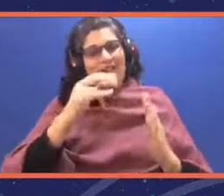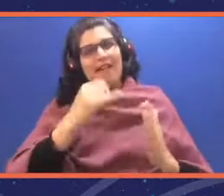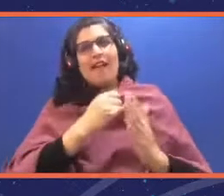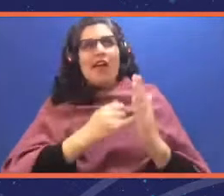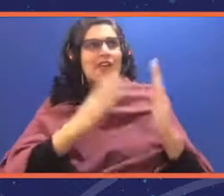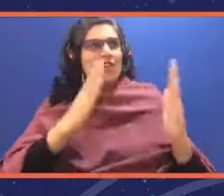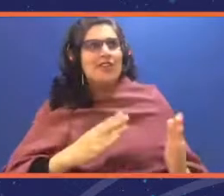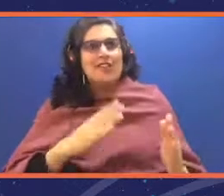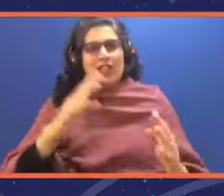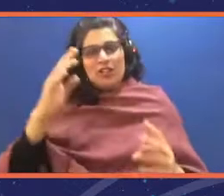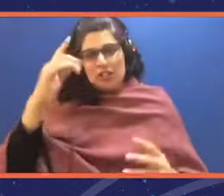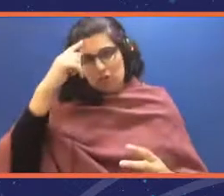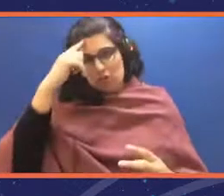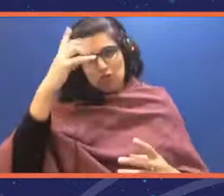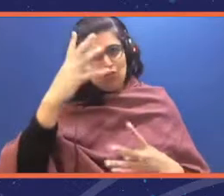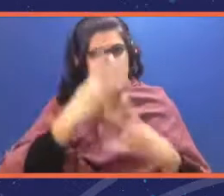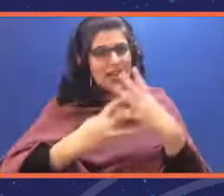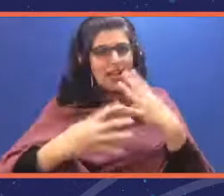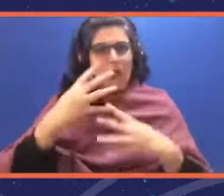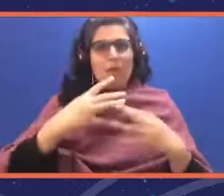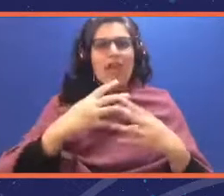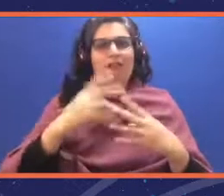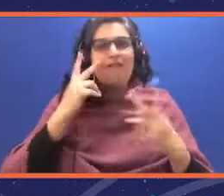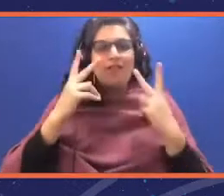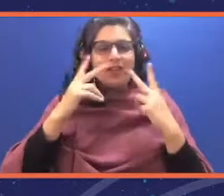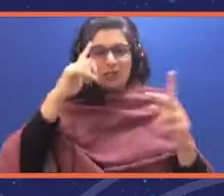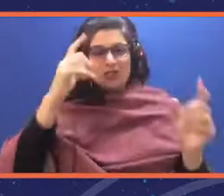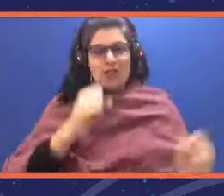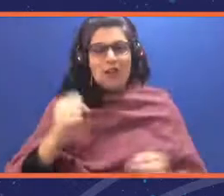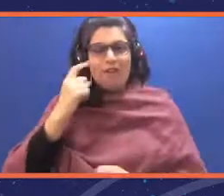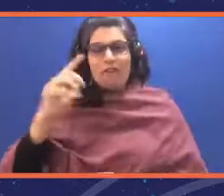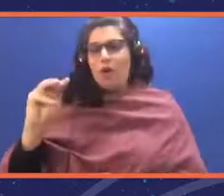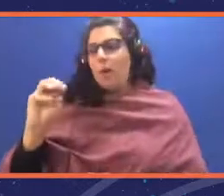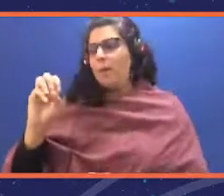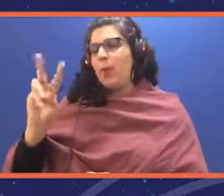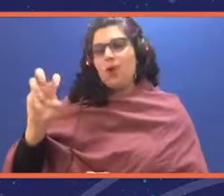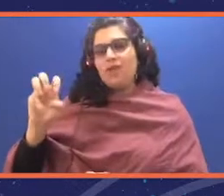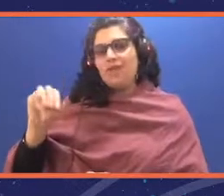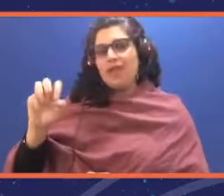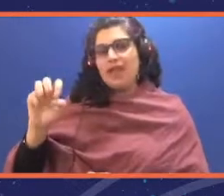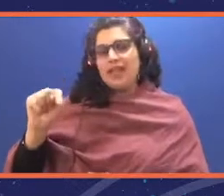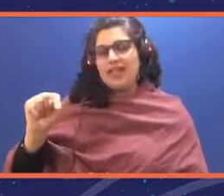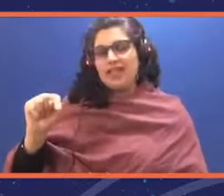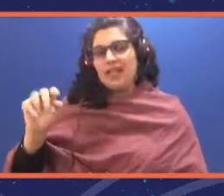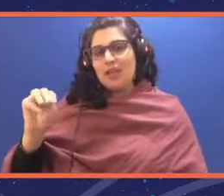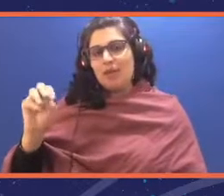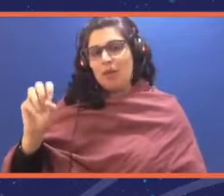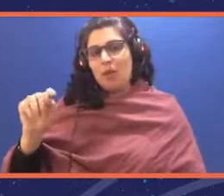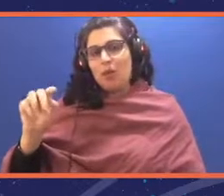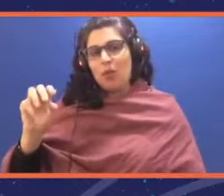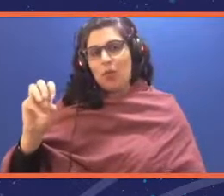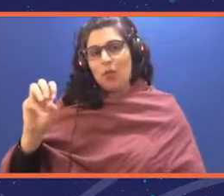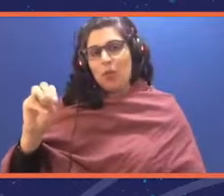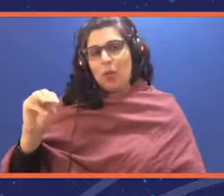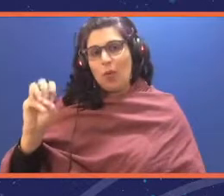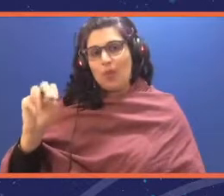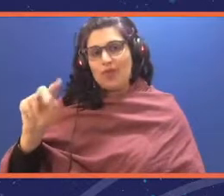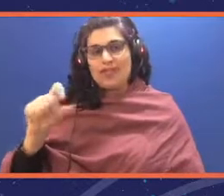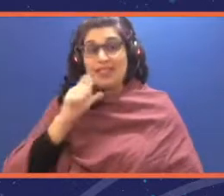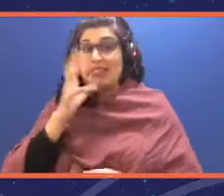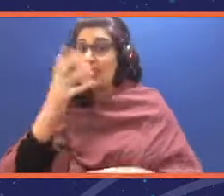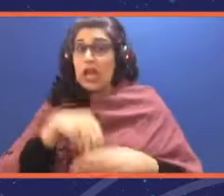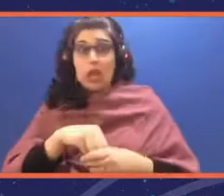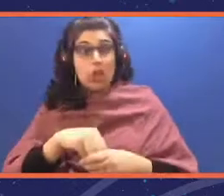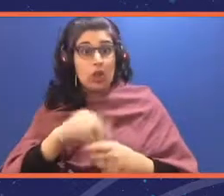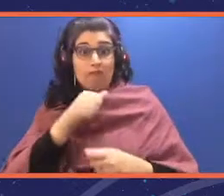weaver, and visual strategist for movement moments. Did not include, but is also a farmer and likes to grow stuff. She